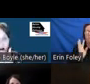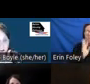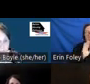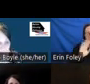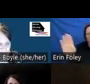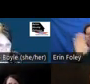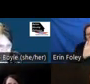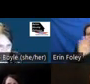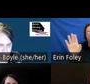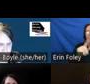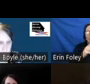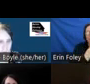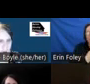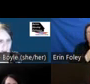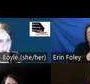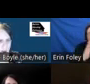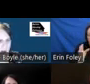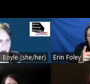a lawyer.